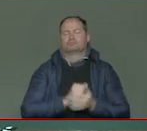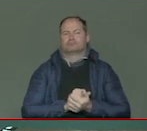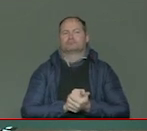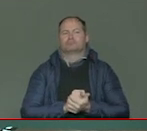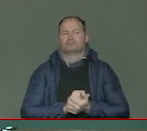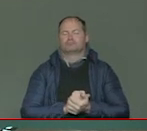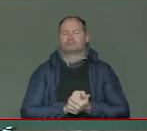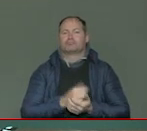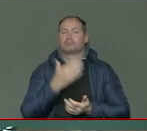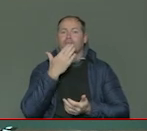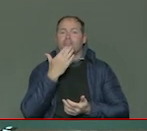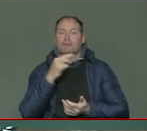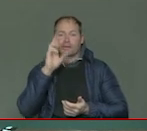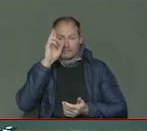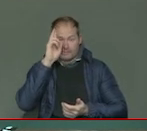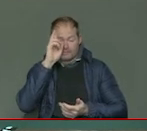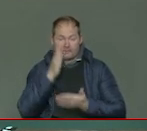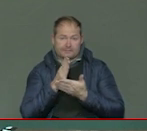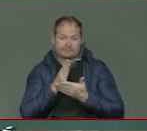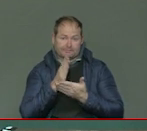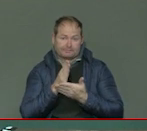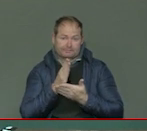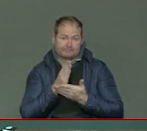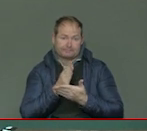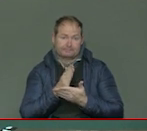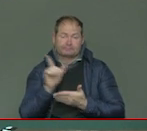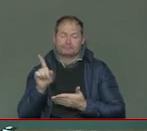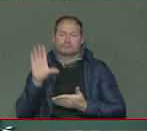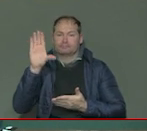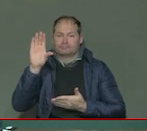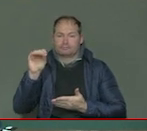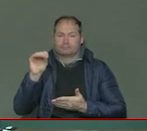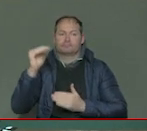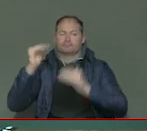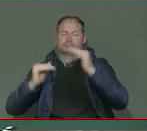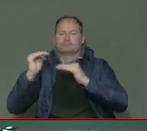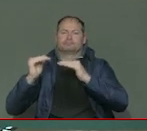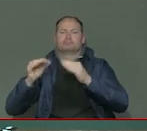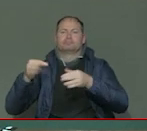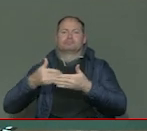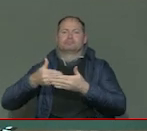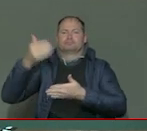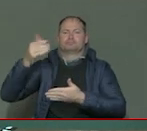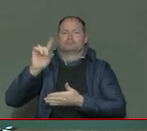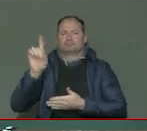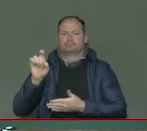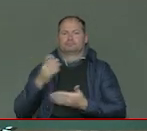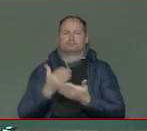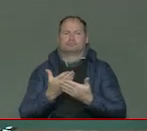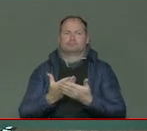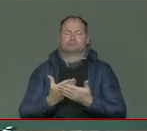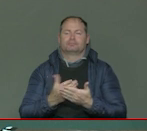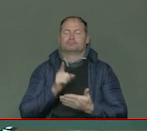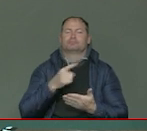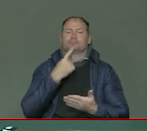So make sure that you remember that they can ask you that in the balance sheet question. They can say there was a